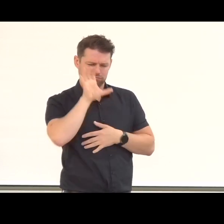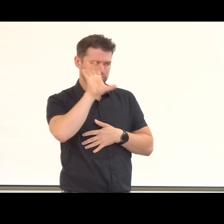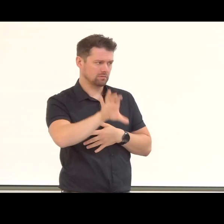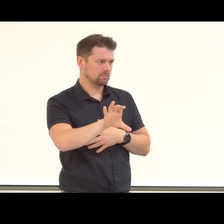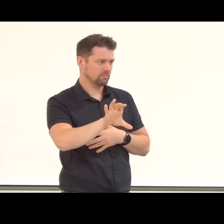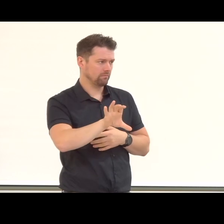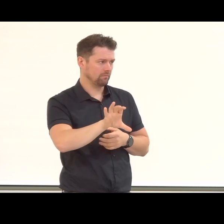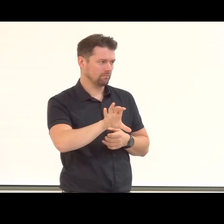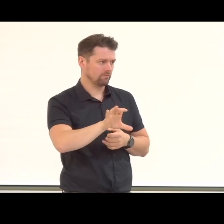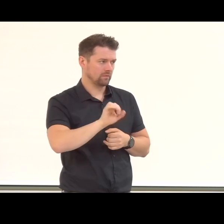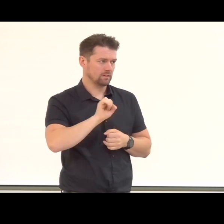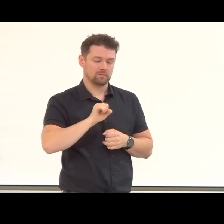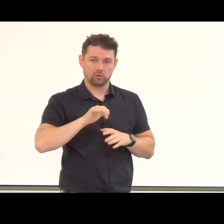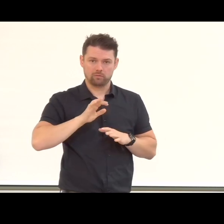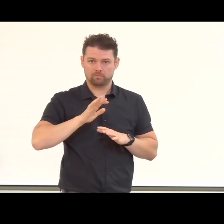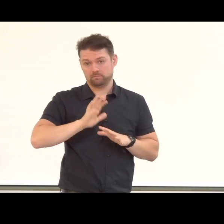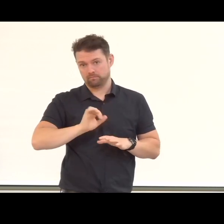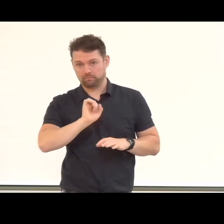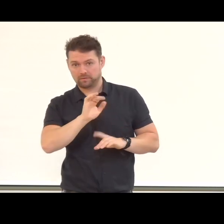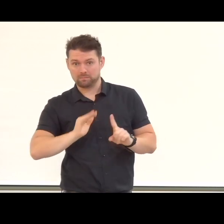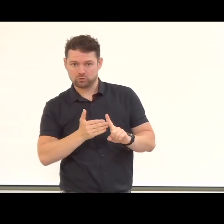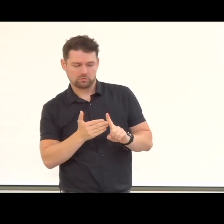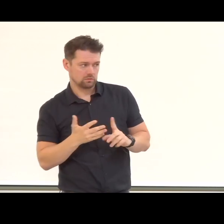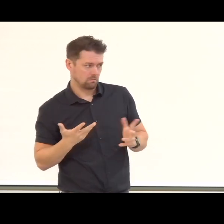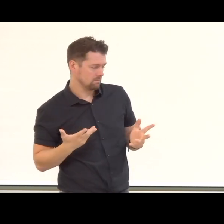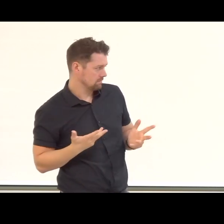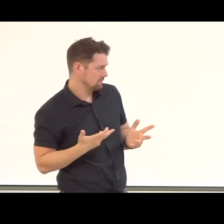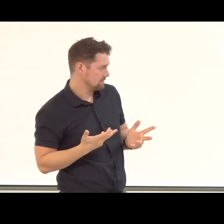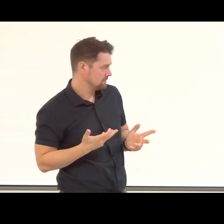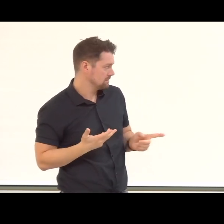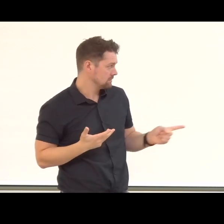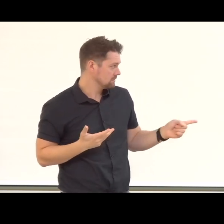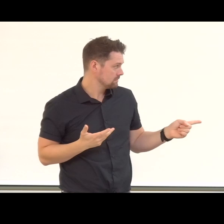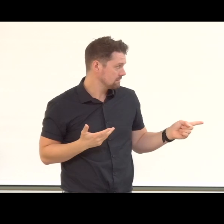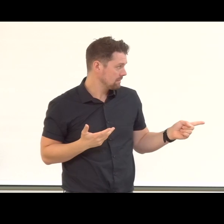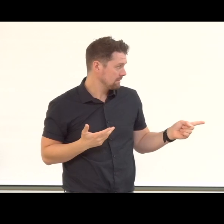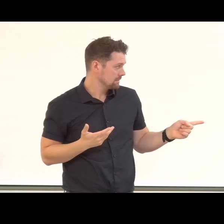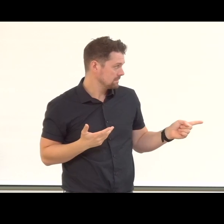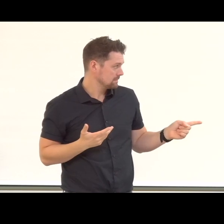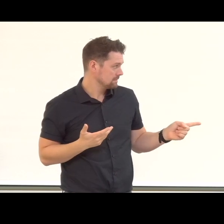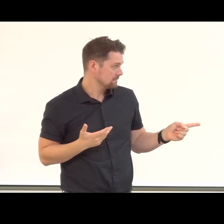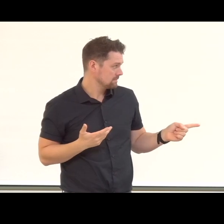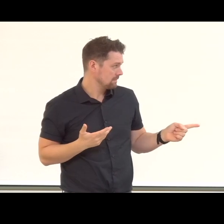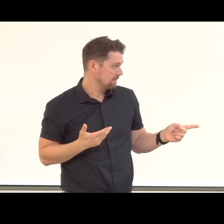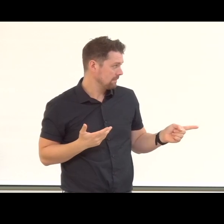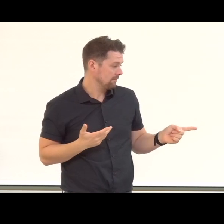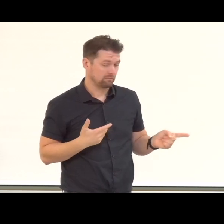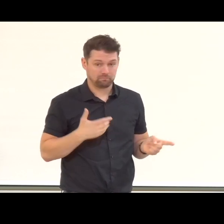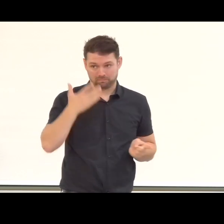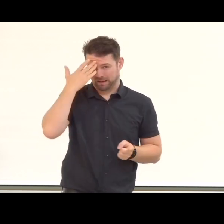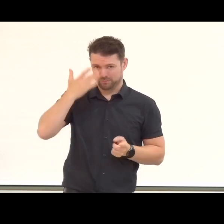even missions. So yeah, that would be my question. I don't know if it led me back to Austria if I answer this honestly,